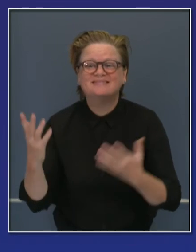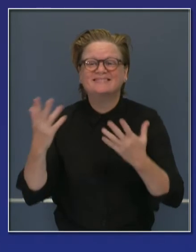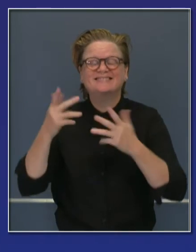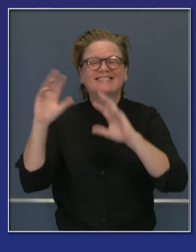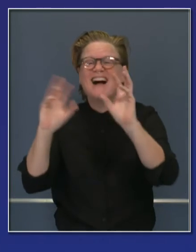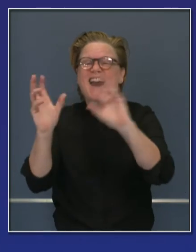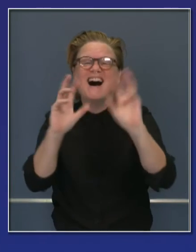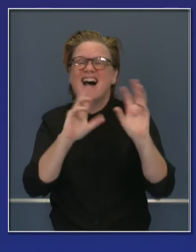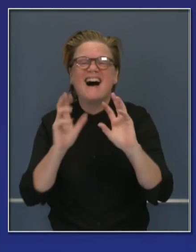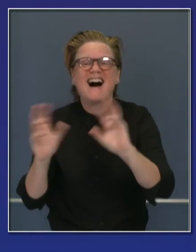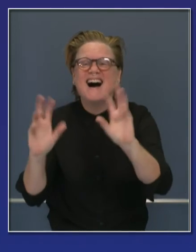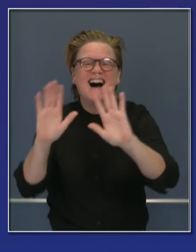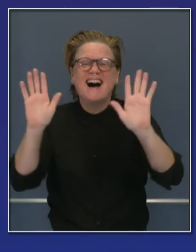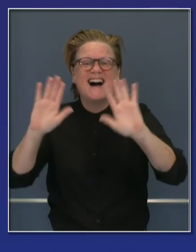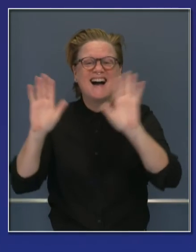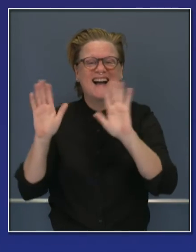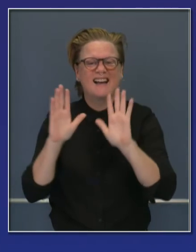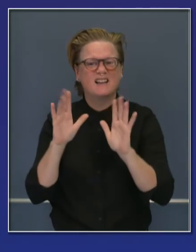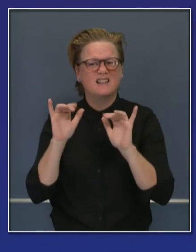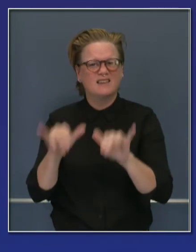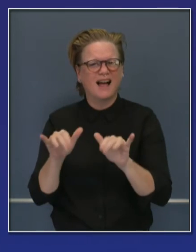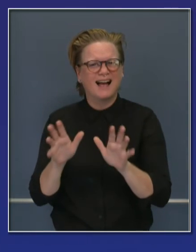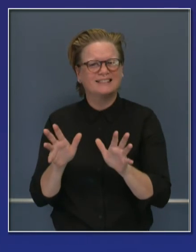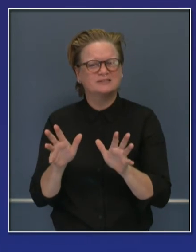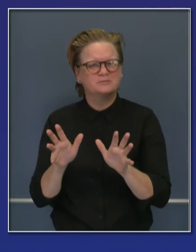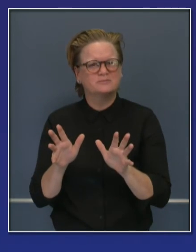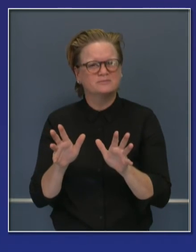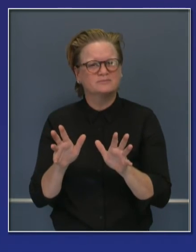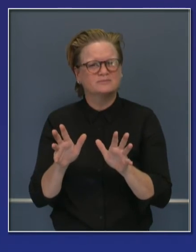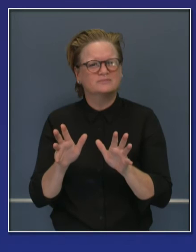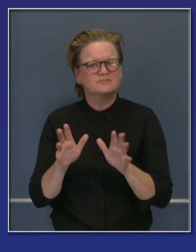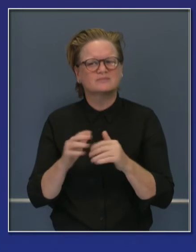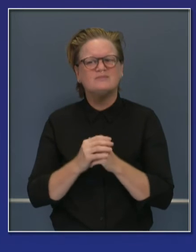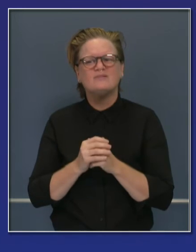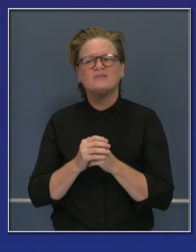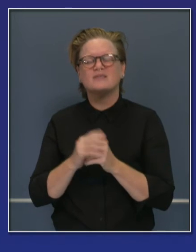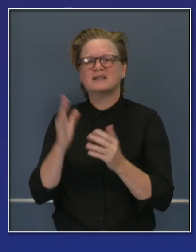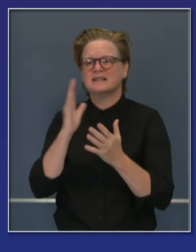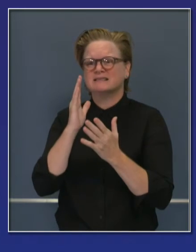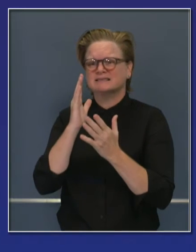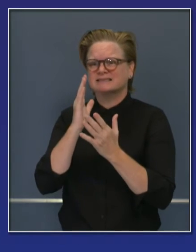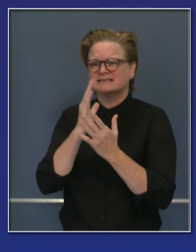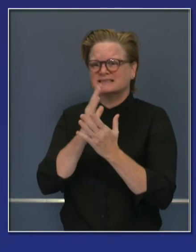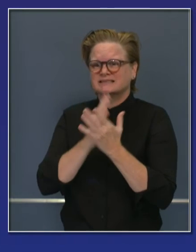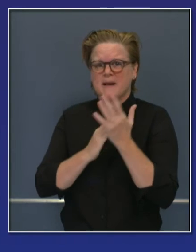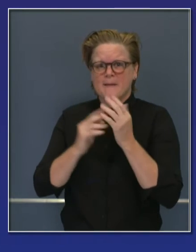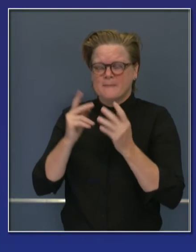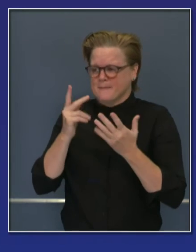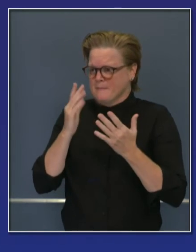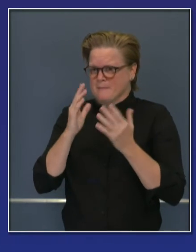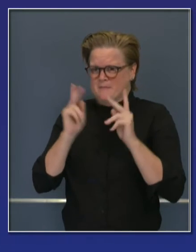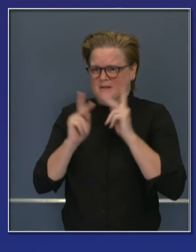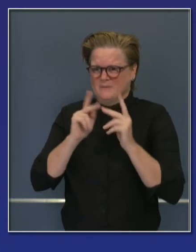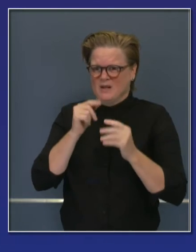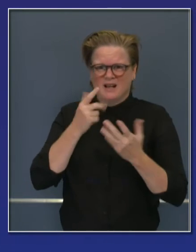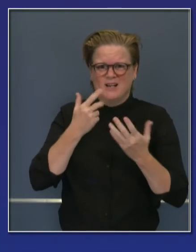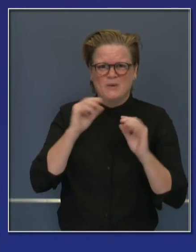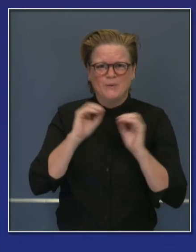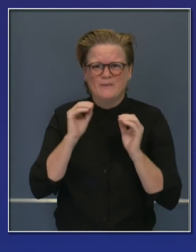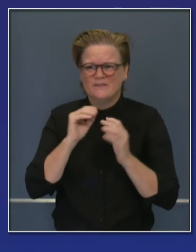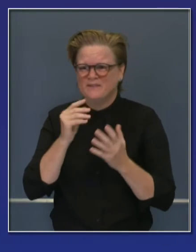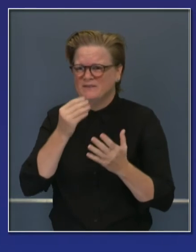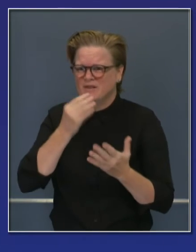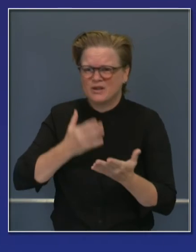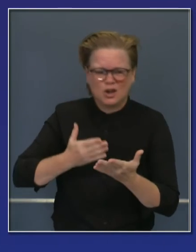that some people are not able to prepare a meal, and maybe that's the urge to gather with them. But there's other ways